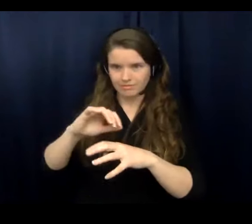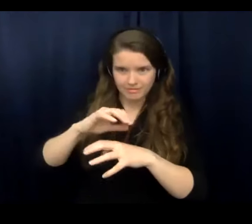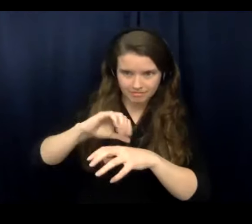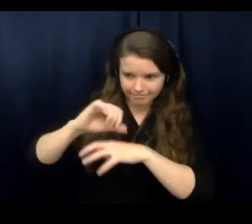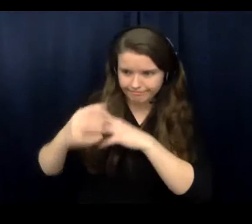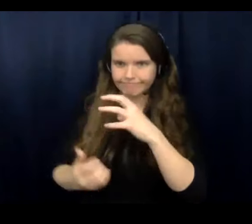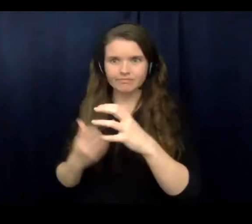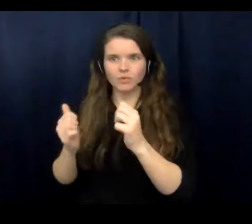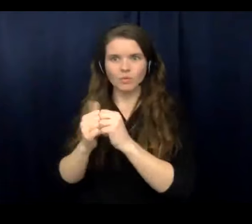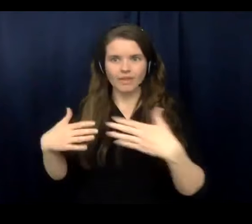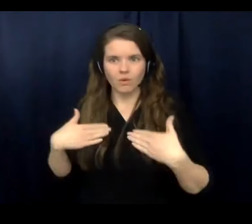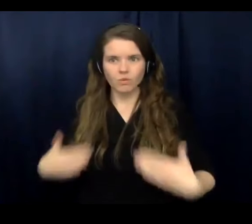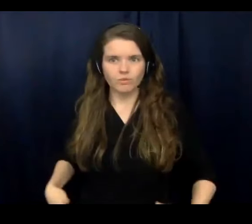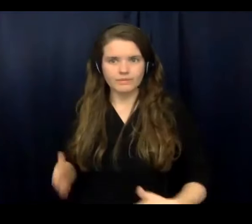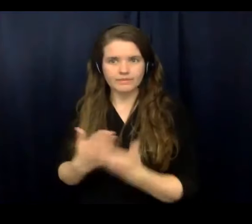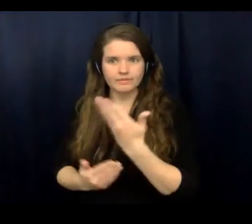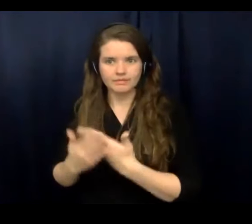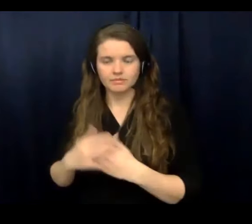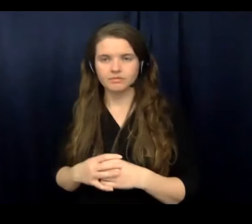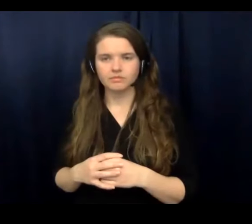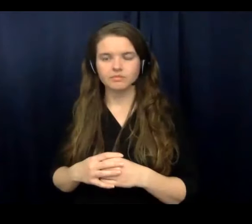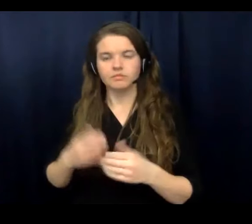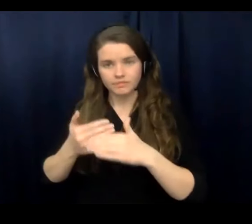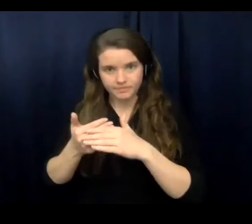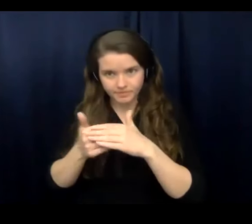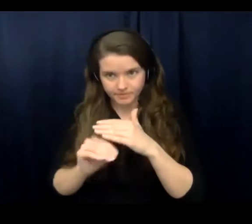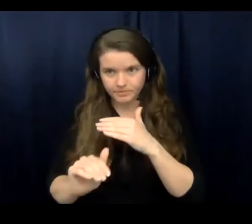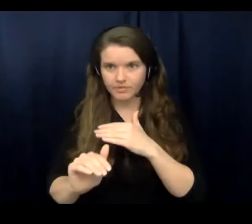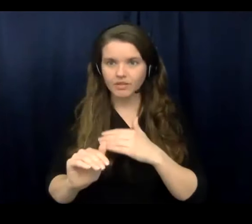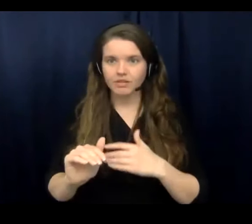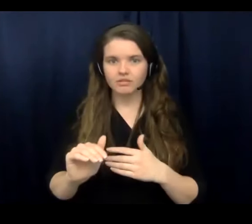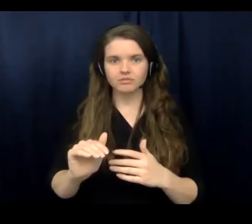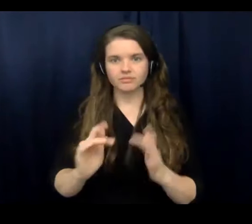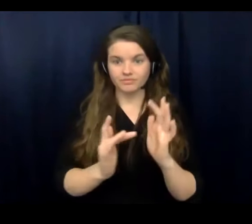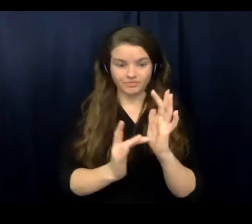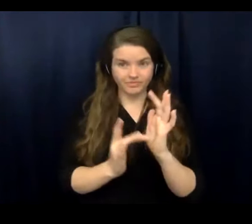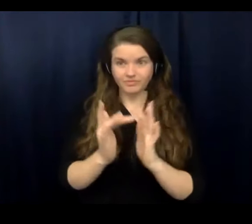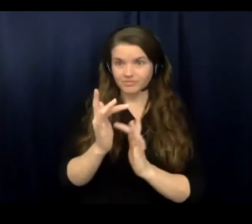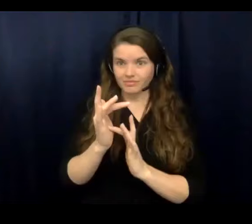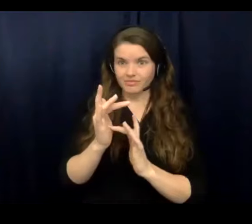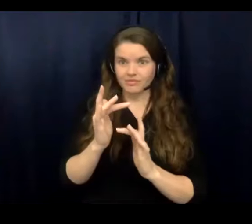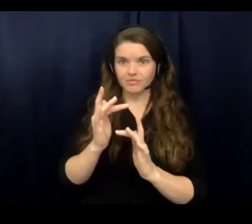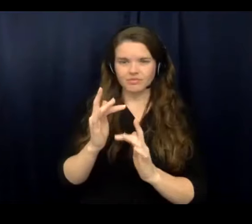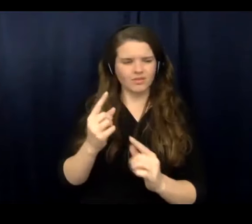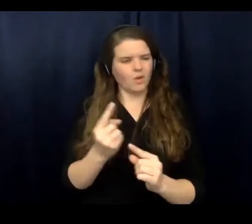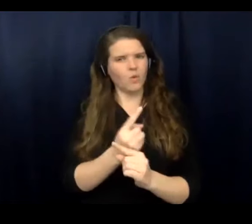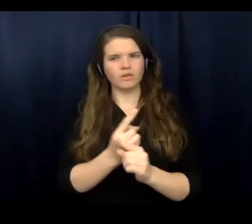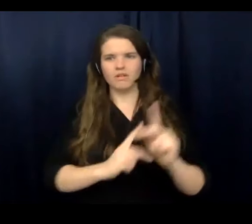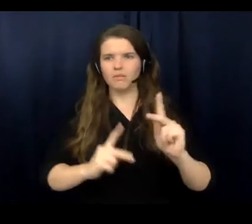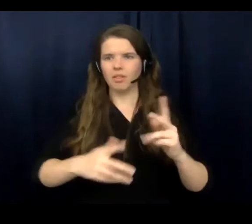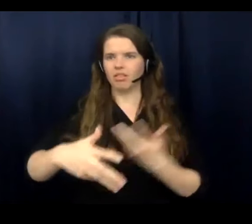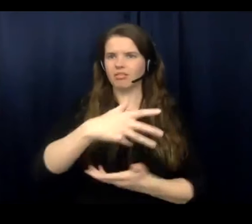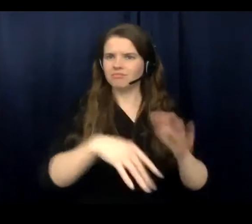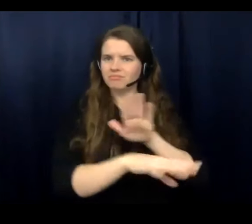agency. Born, and God, Jesus, through his life, called ordinary people. Think of the disciples. How diverse could they